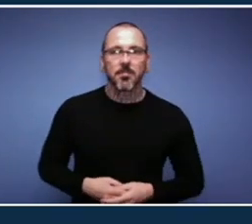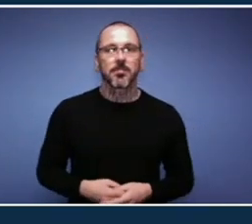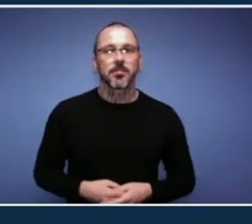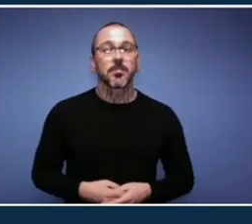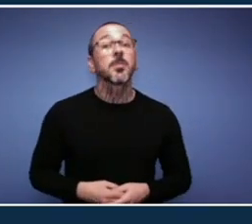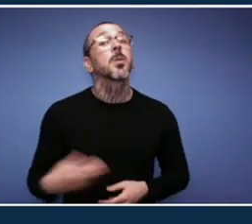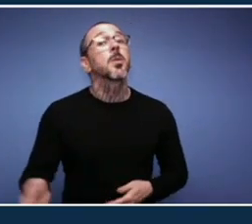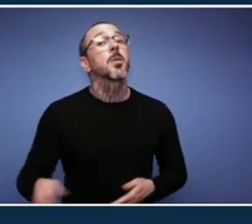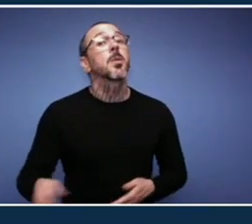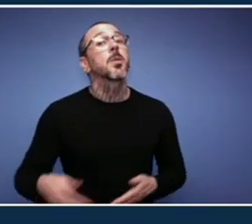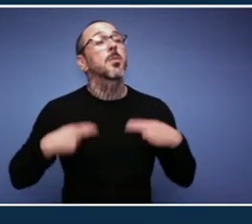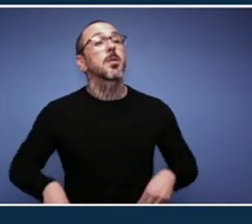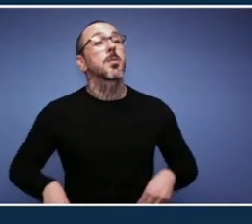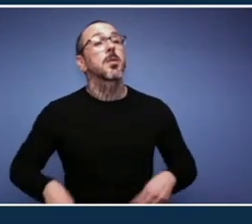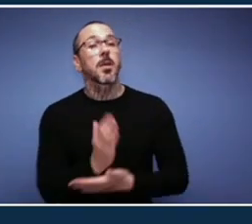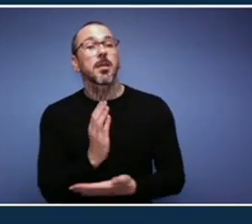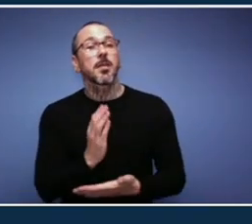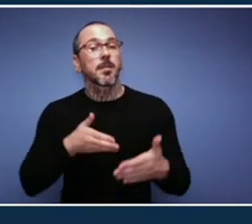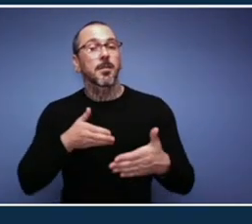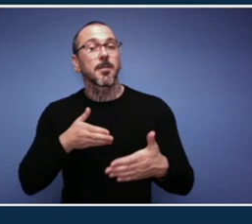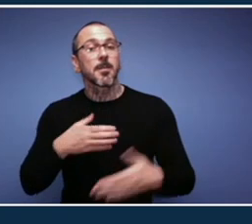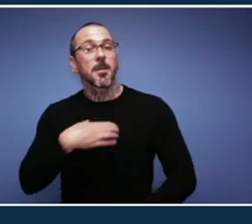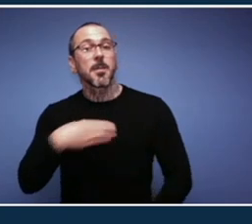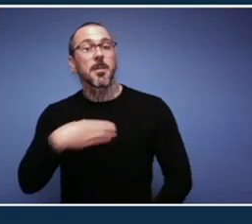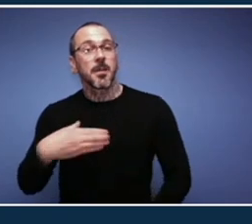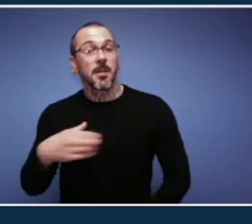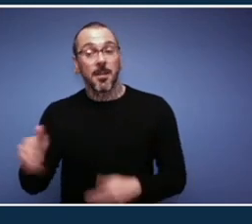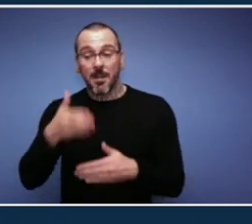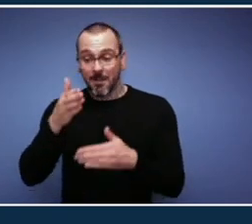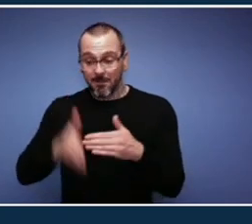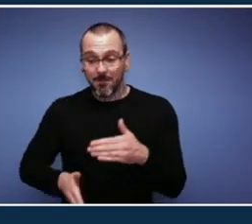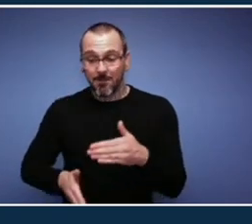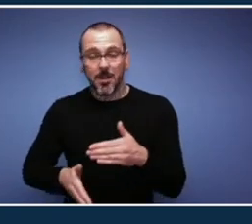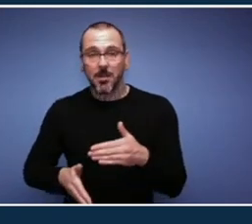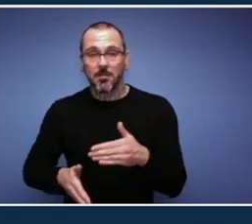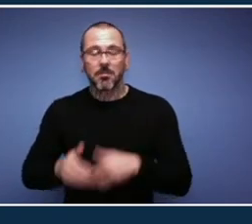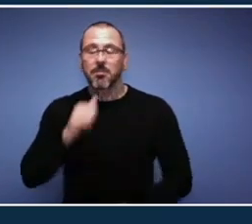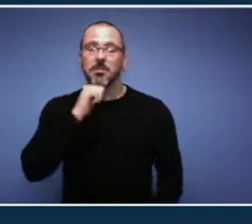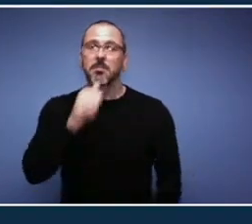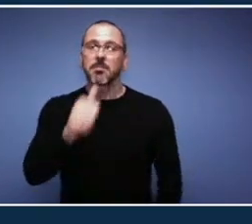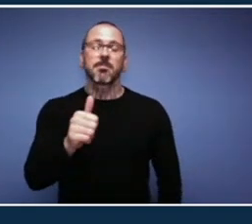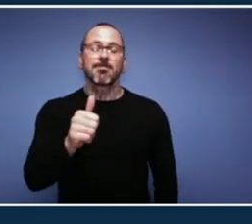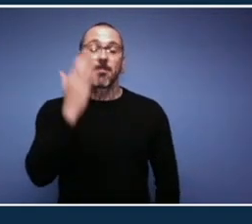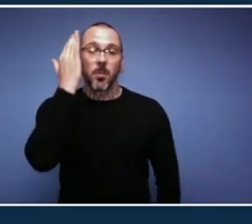finished or over until the discrimination is ended.